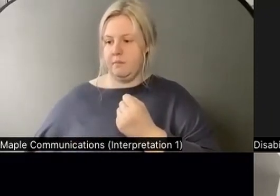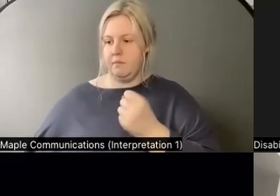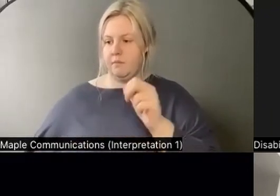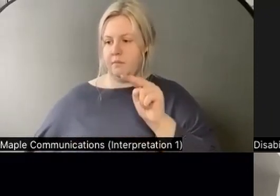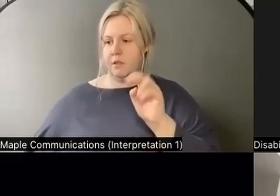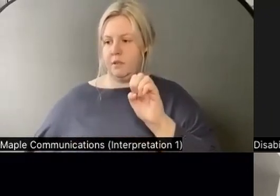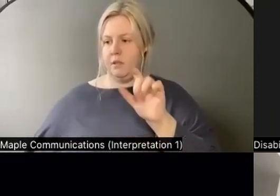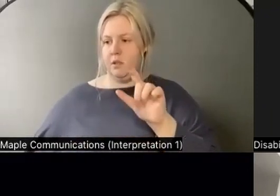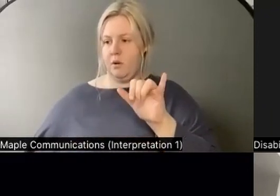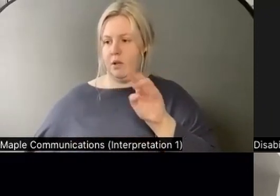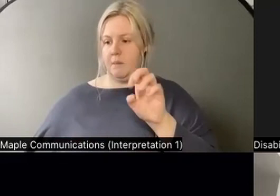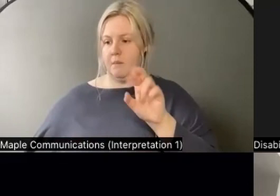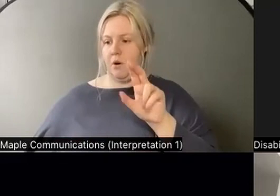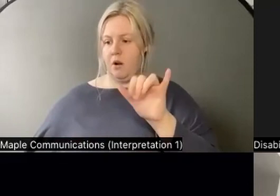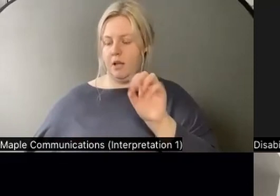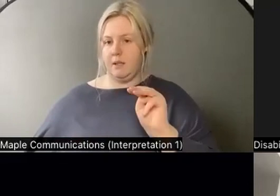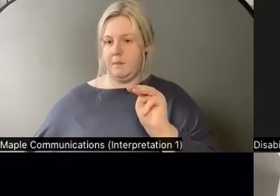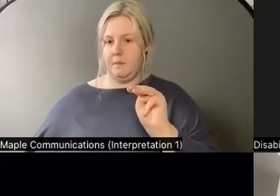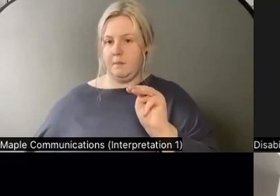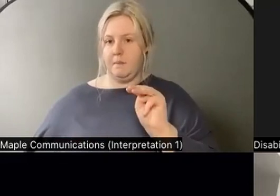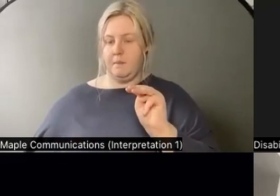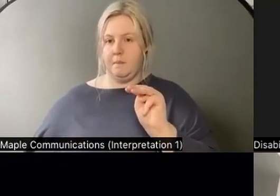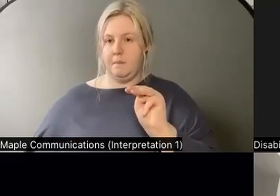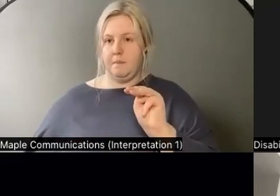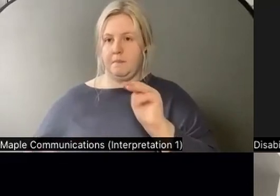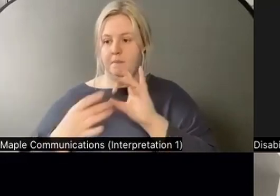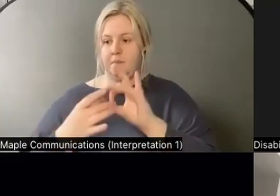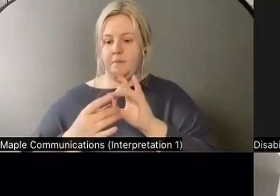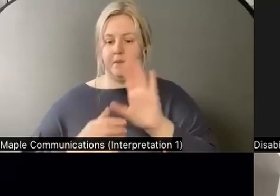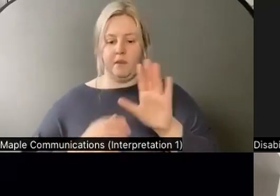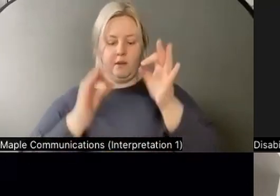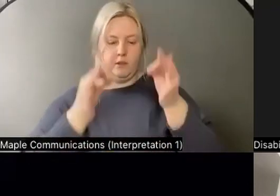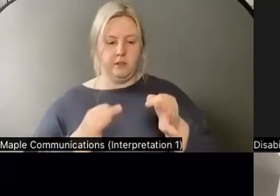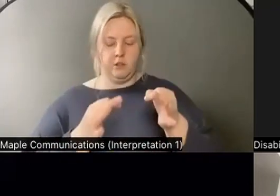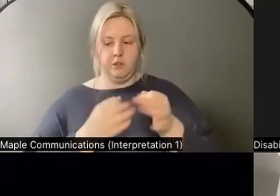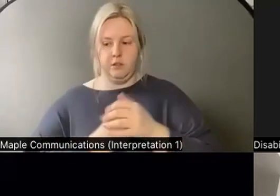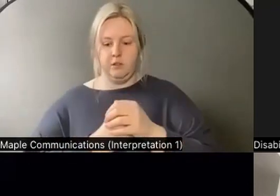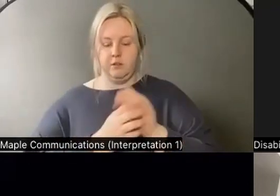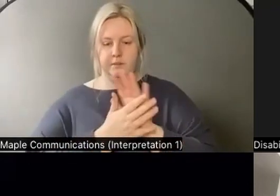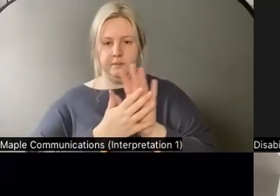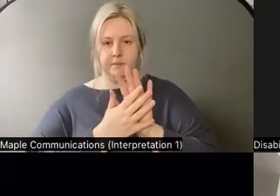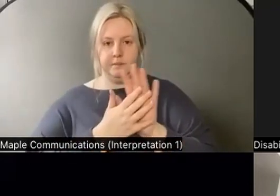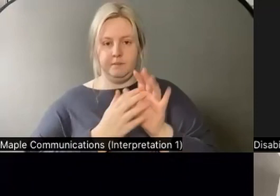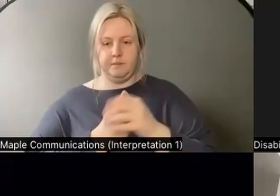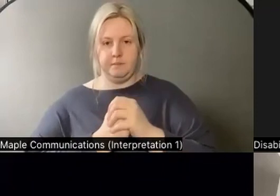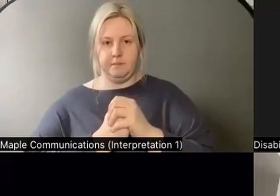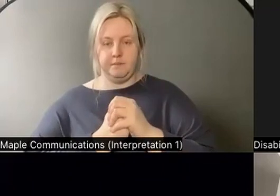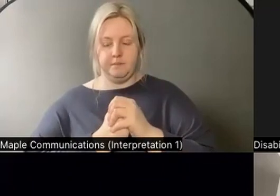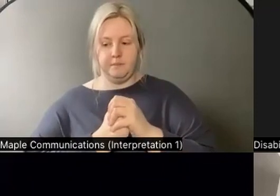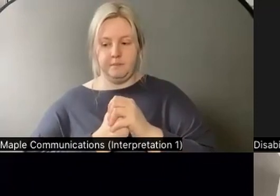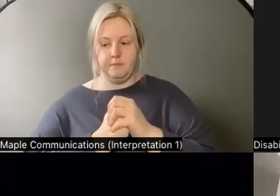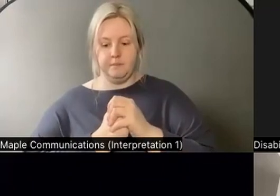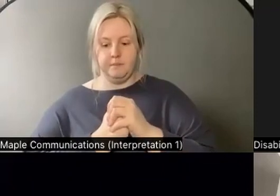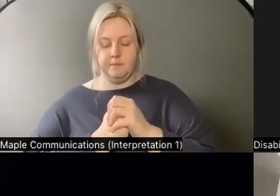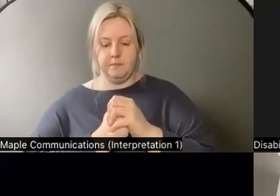entirely responsible for his or her own destiny, their own destiny. The person you were had little to do with the